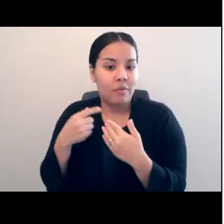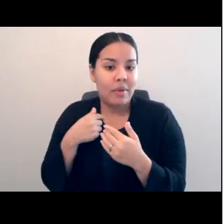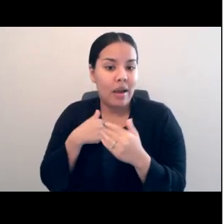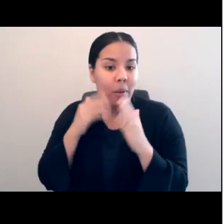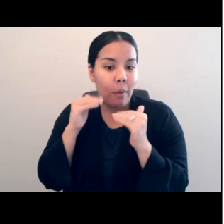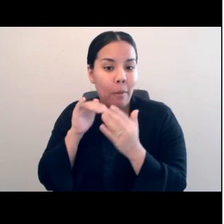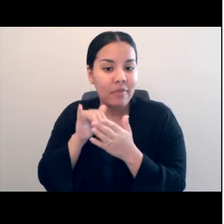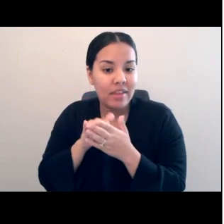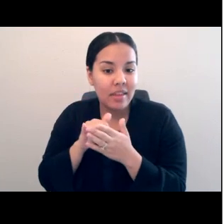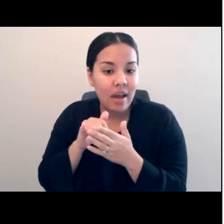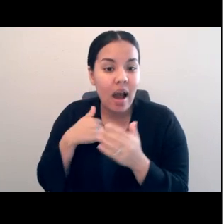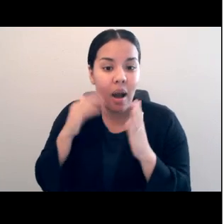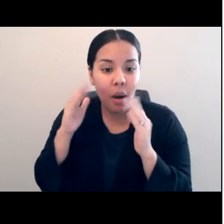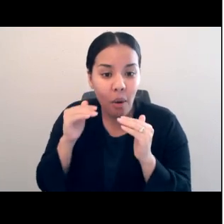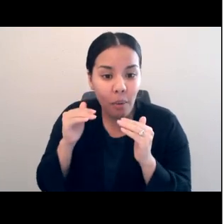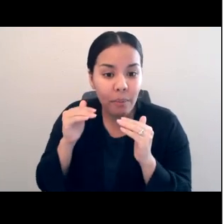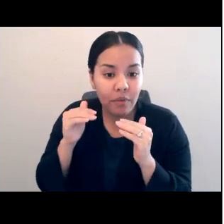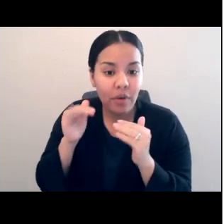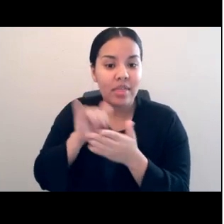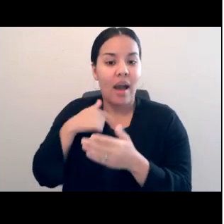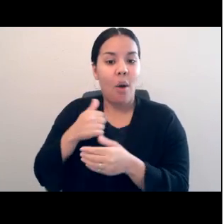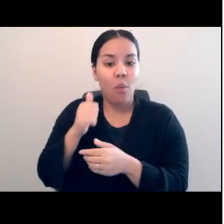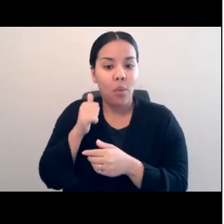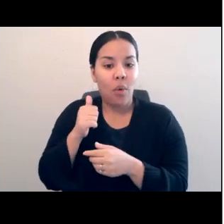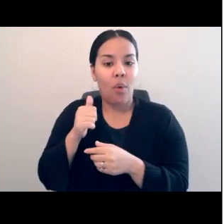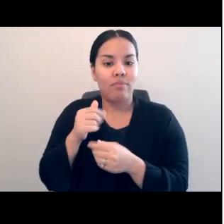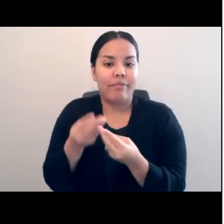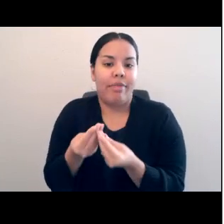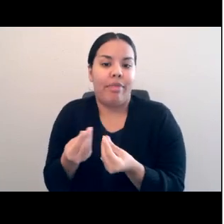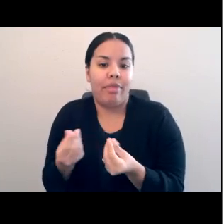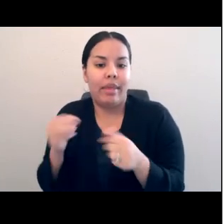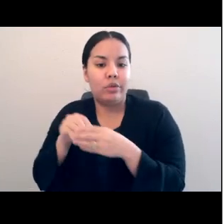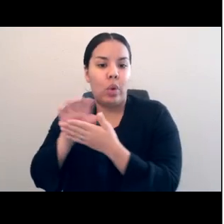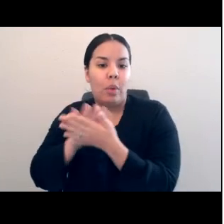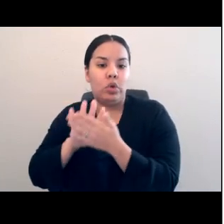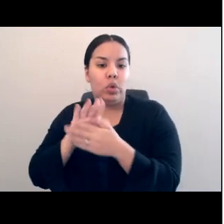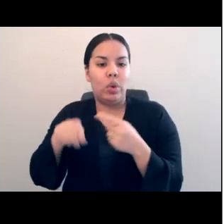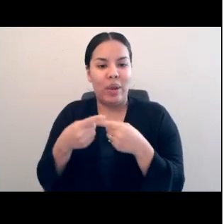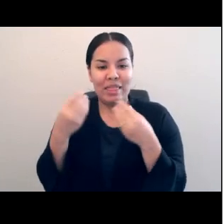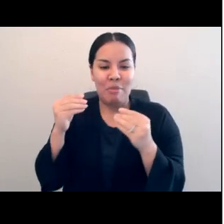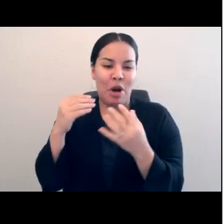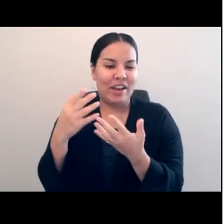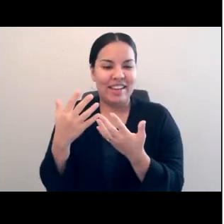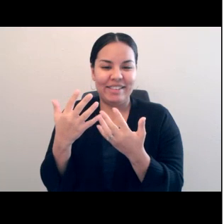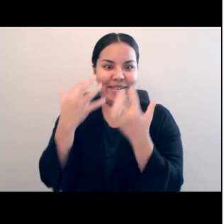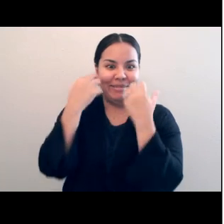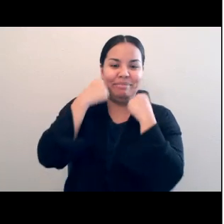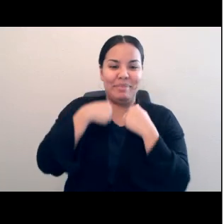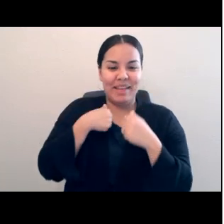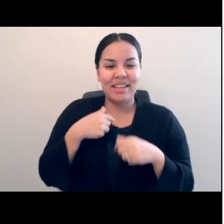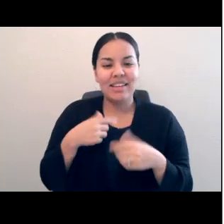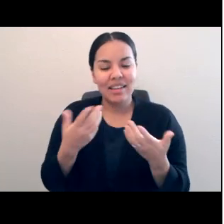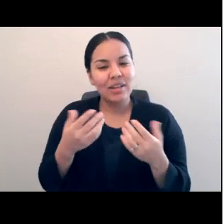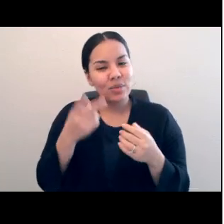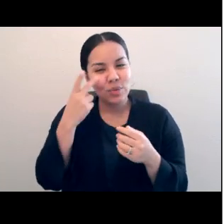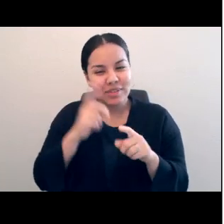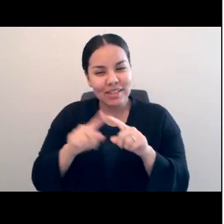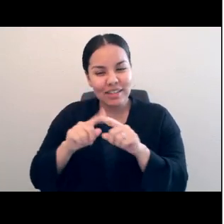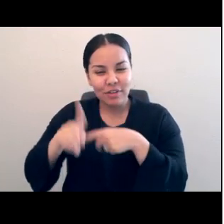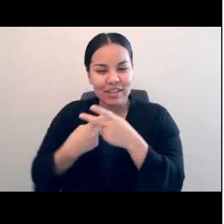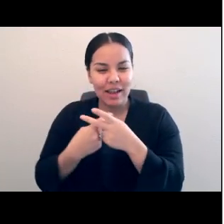don't make it. So the good thing about this community is it really brings us all together. We've got like vertical and horizontal integration